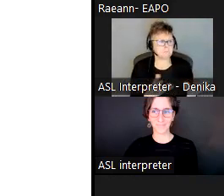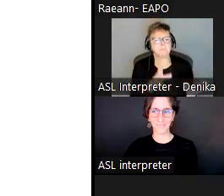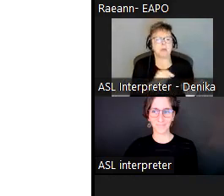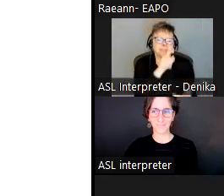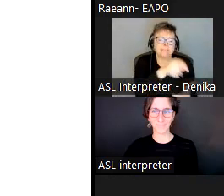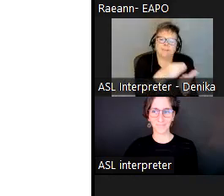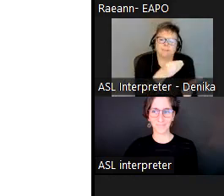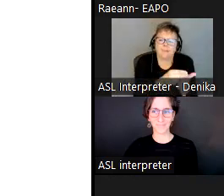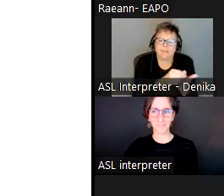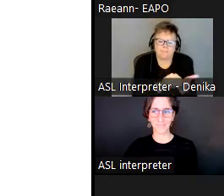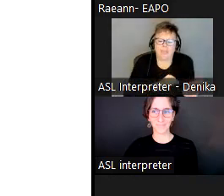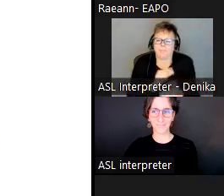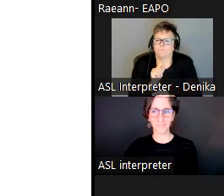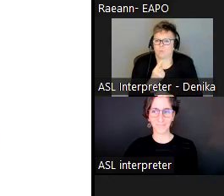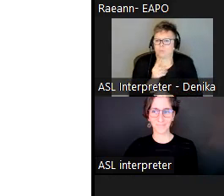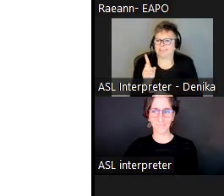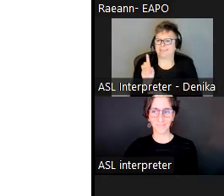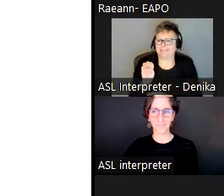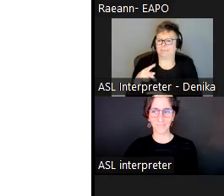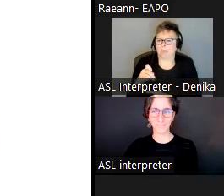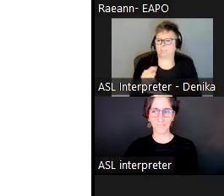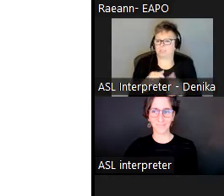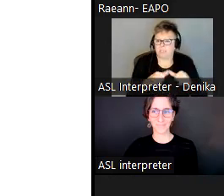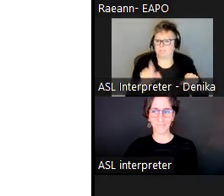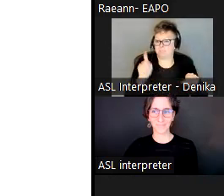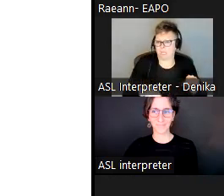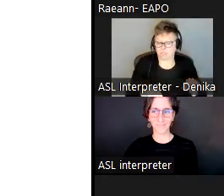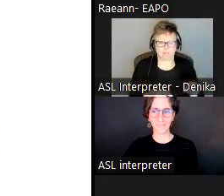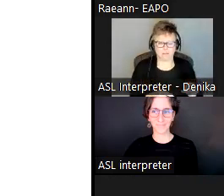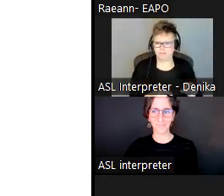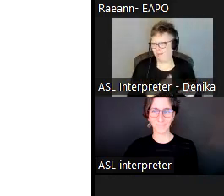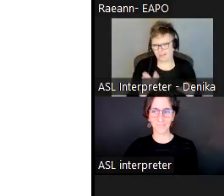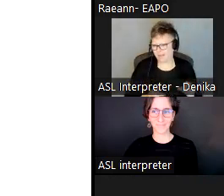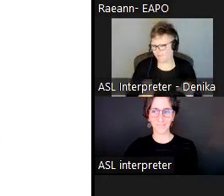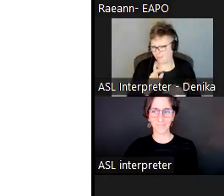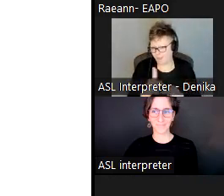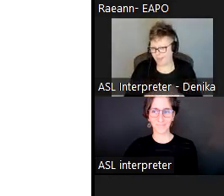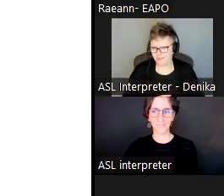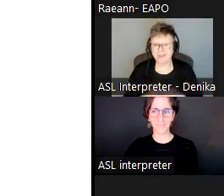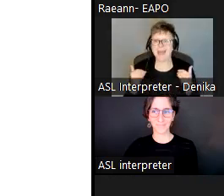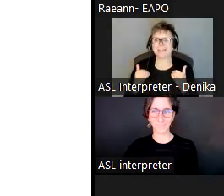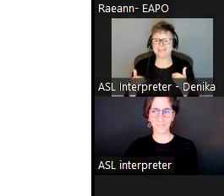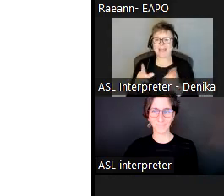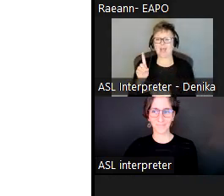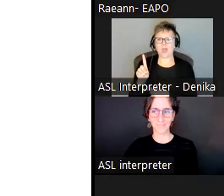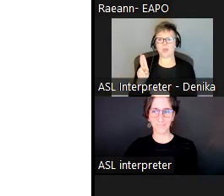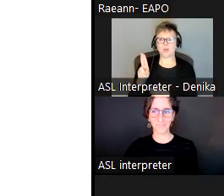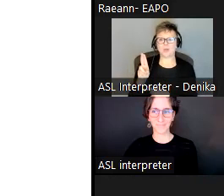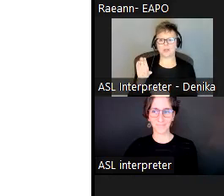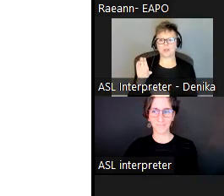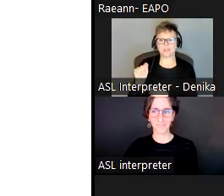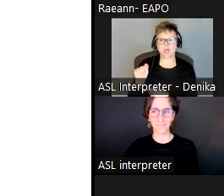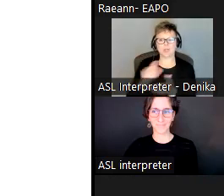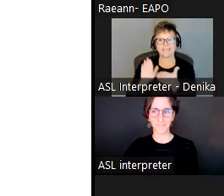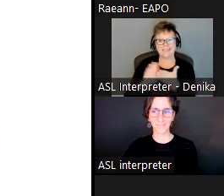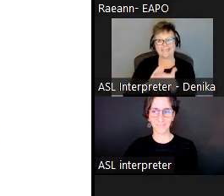deposit. Then they never return. One that's popular right now is the duct cleaning. They'll call people saying that they're